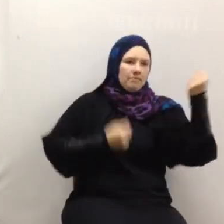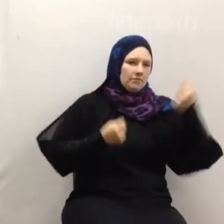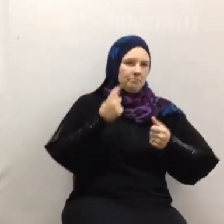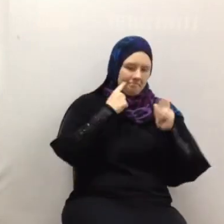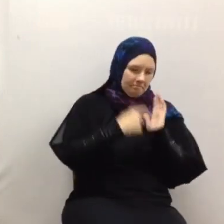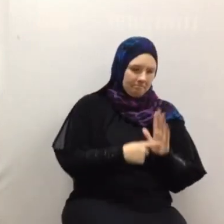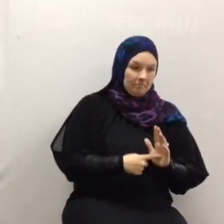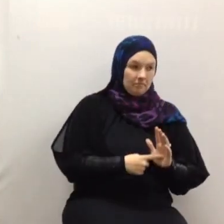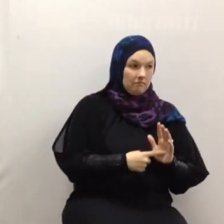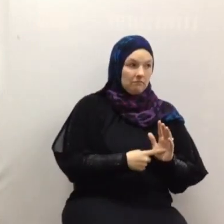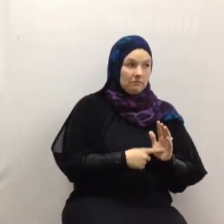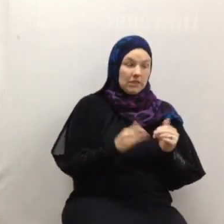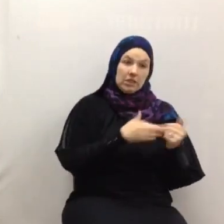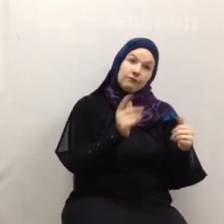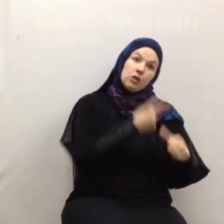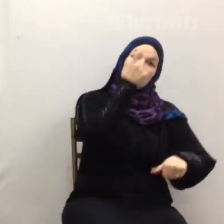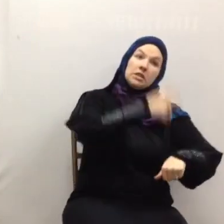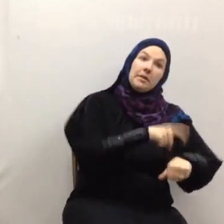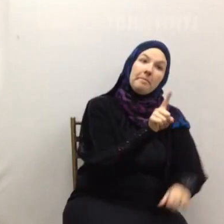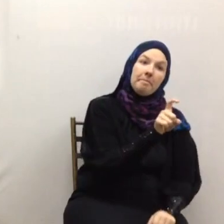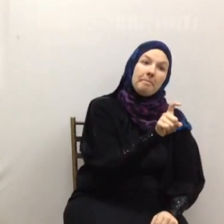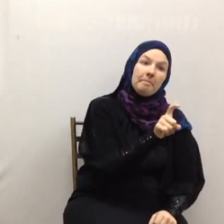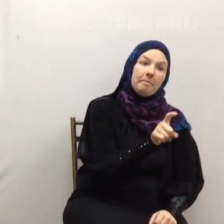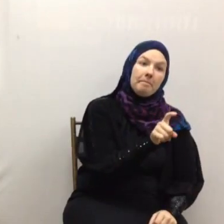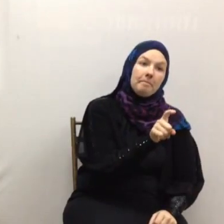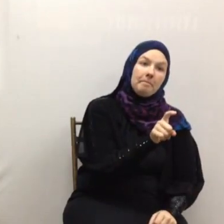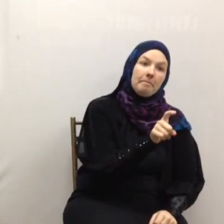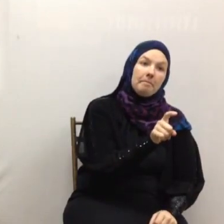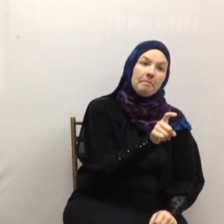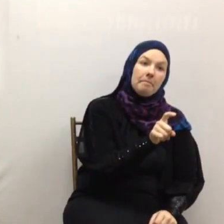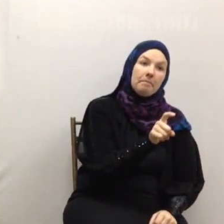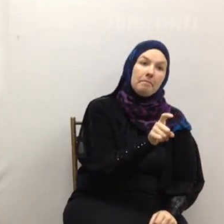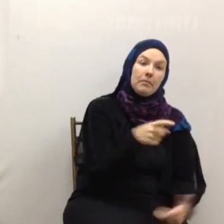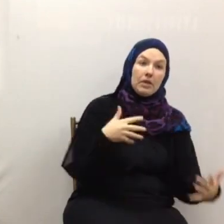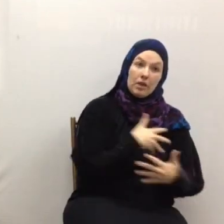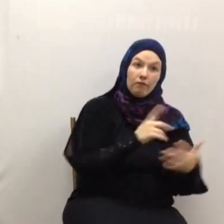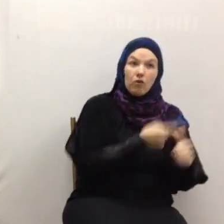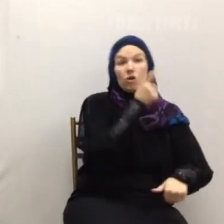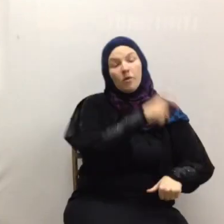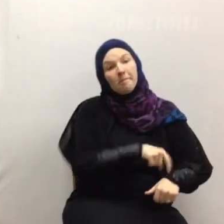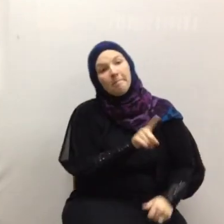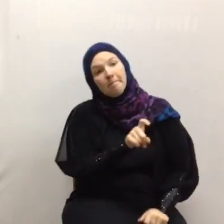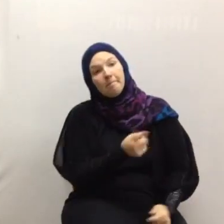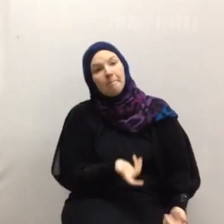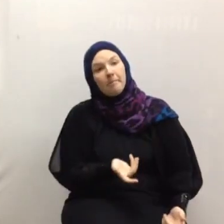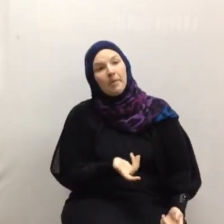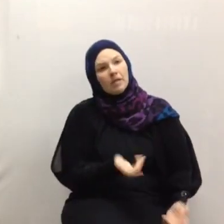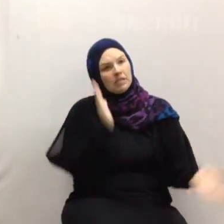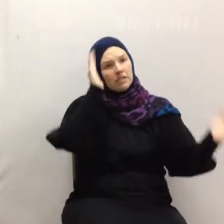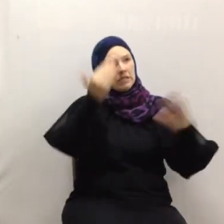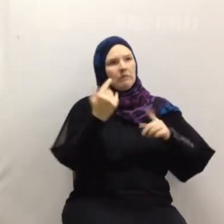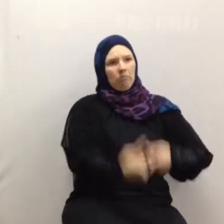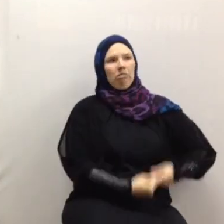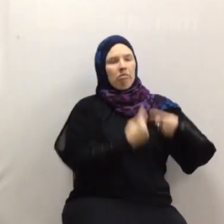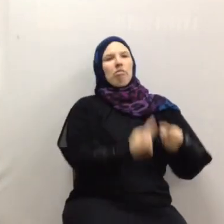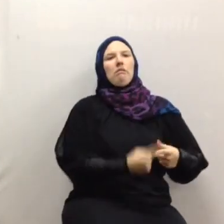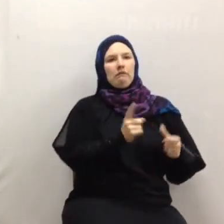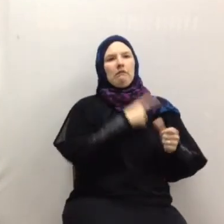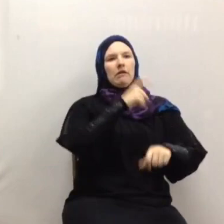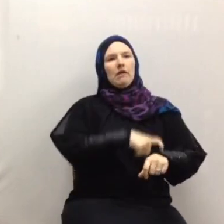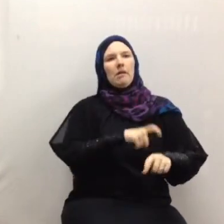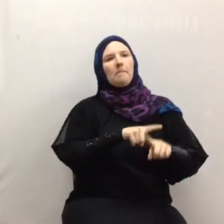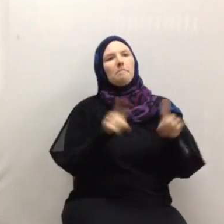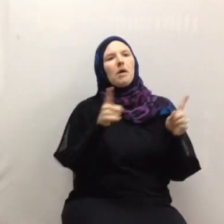easy? Was it not scary? Didn't it seem difficult? But because you want to do